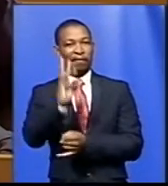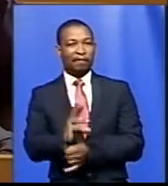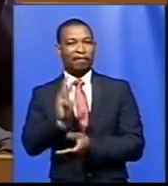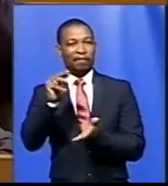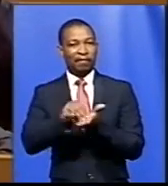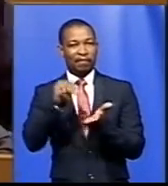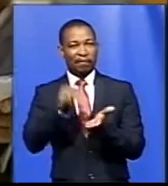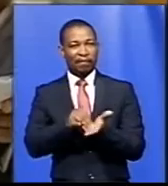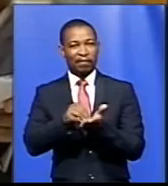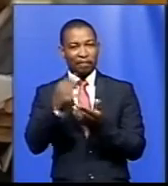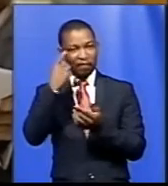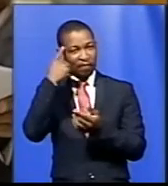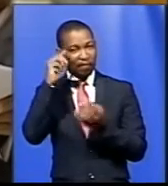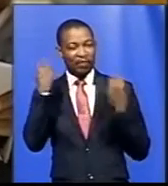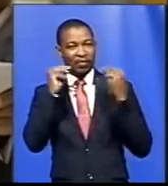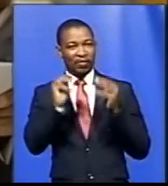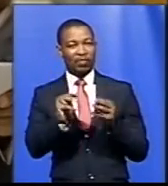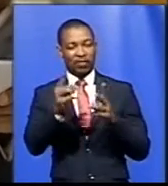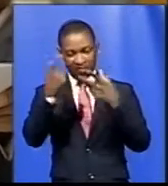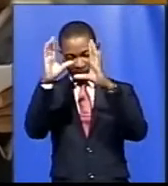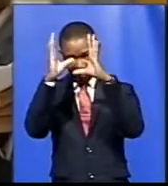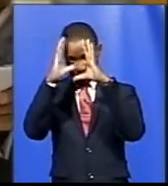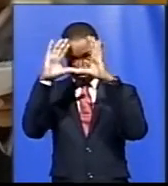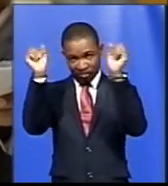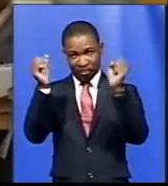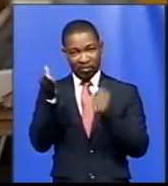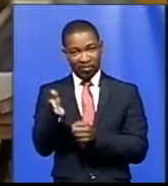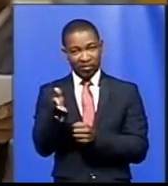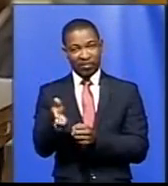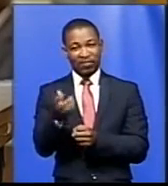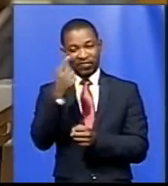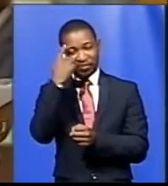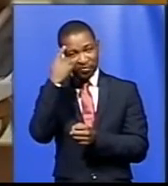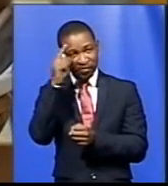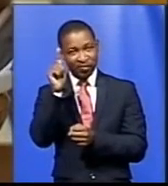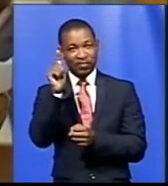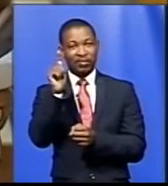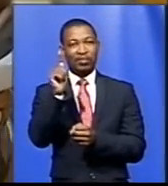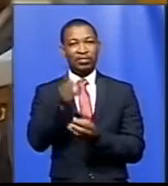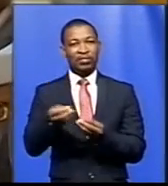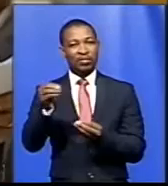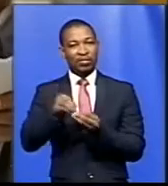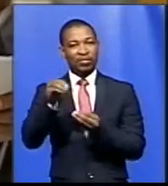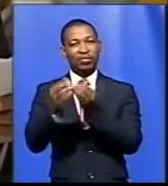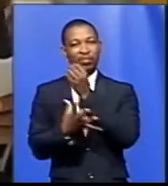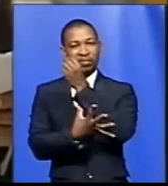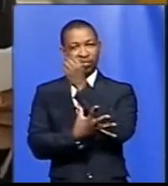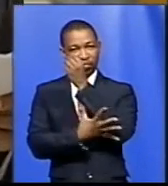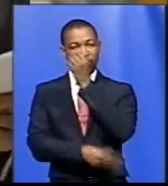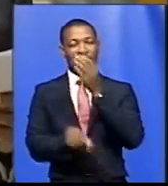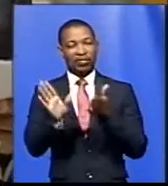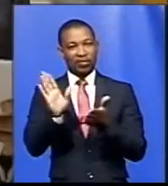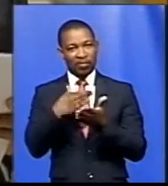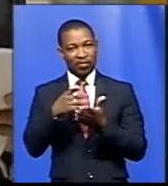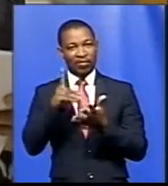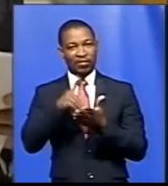million is proposed for the Ministry of State President. This caters for additional poverty